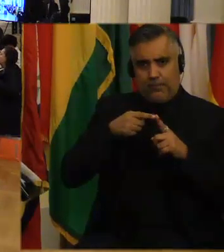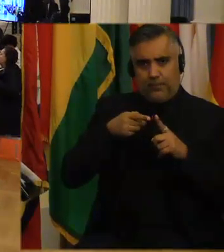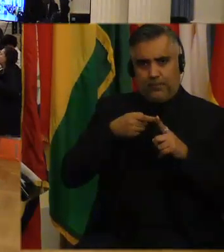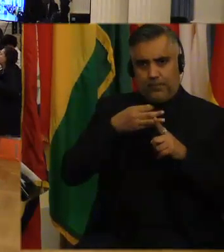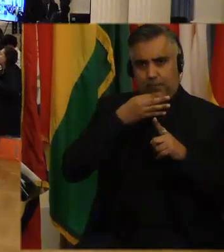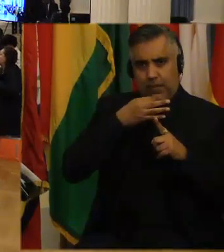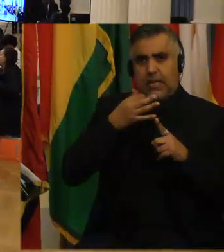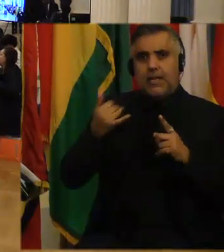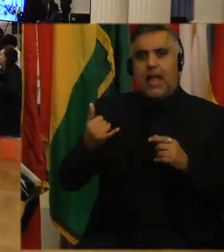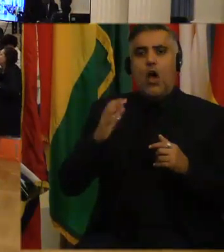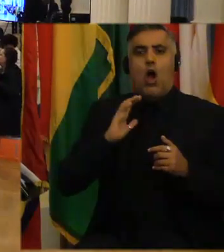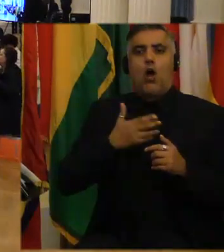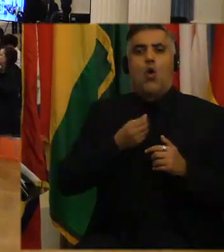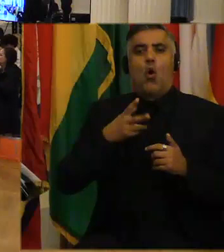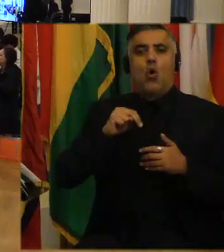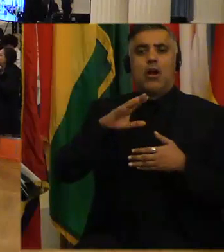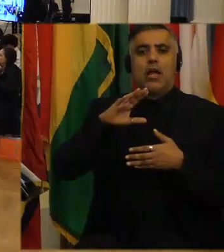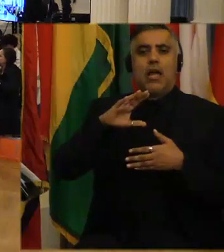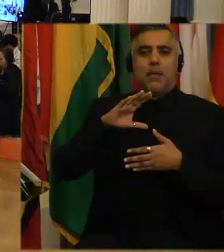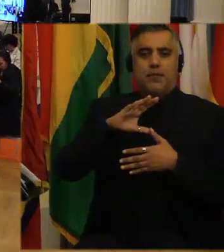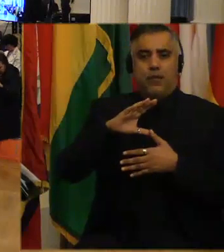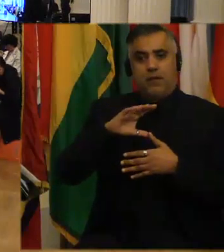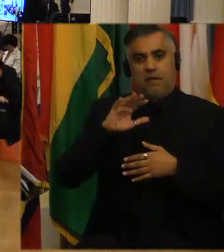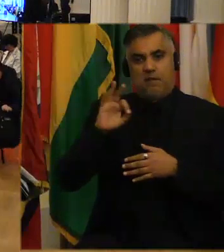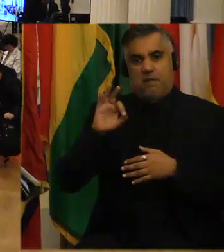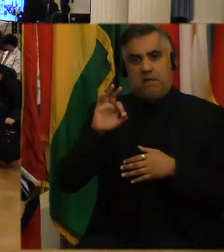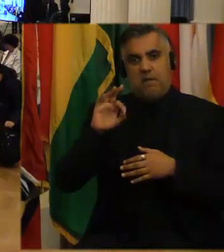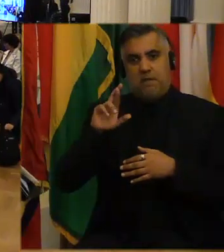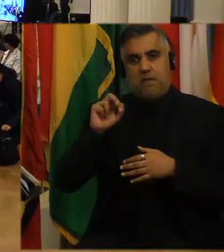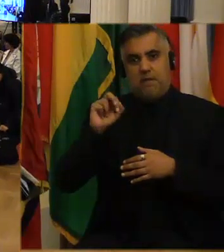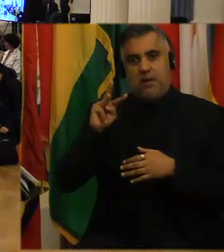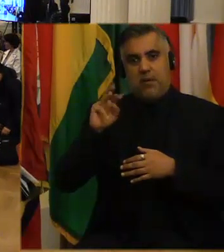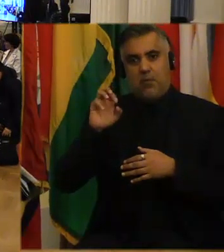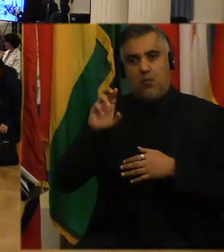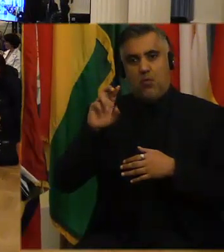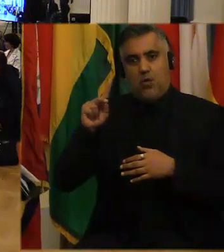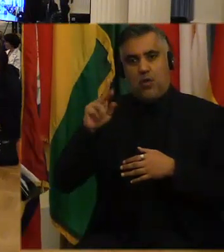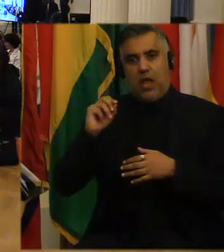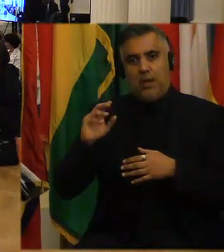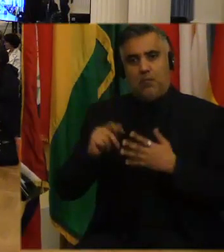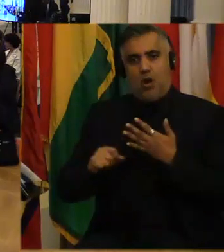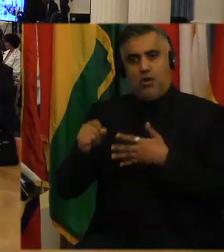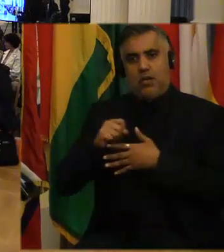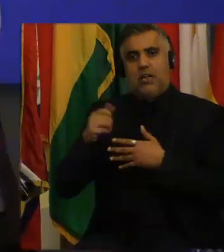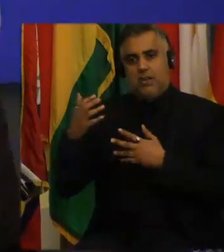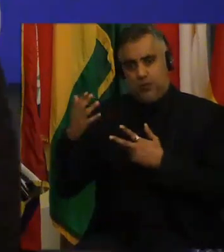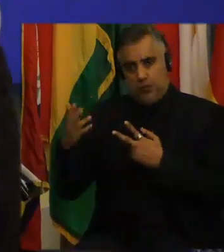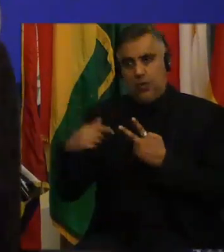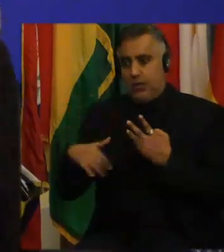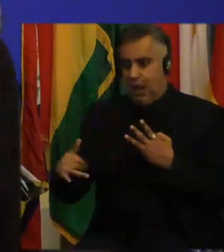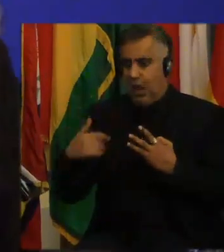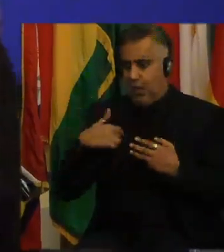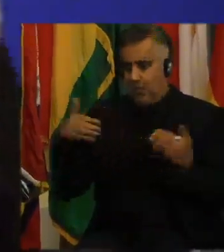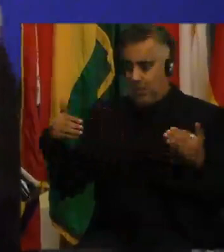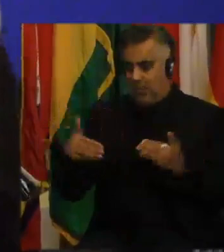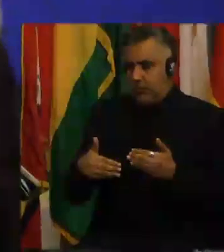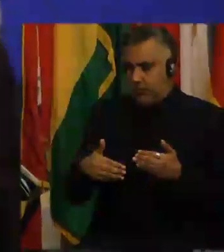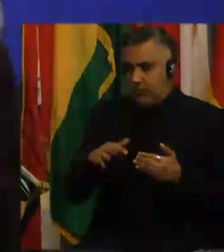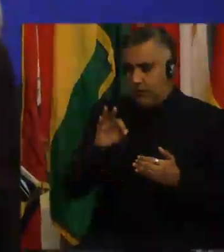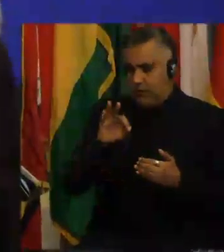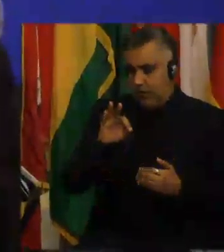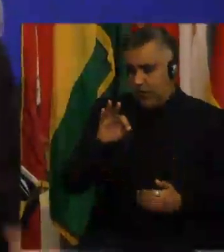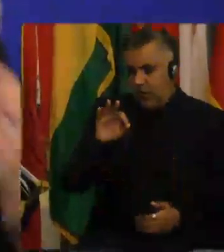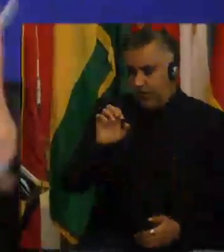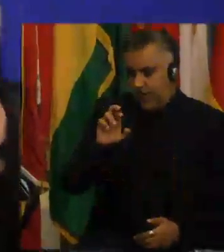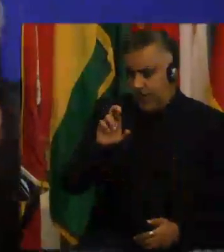our own hemispheric framework and priorities. And I would like now to introduce Fedide Akar. She is the president